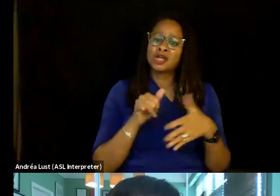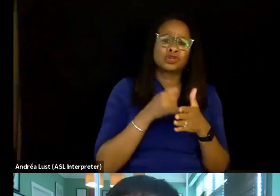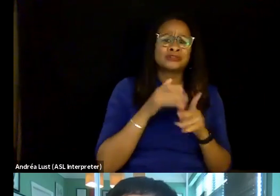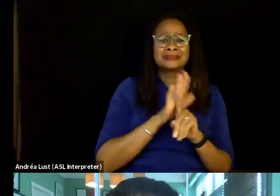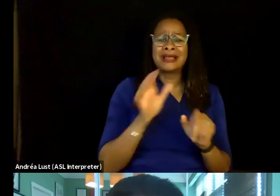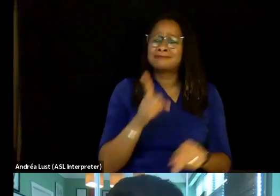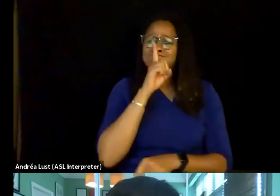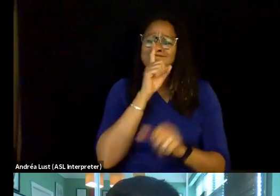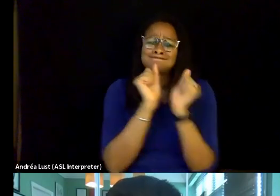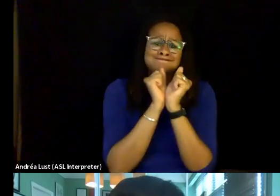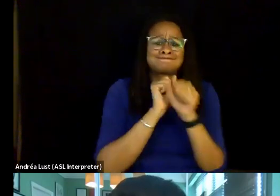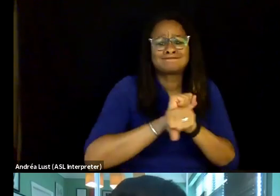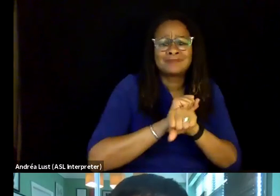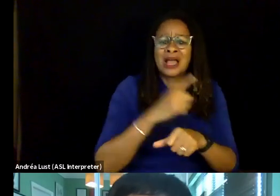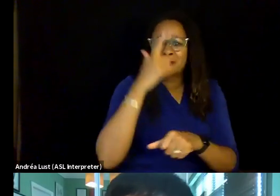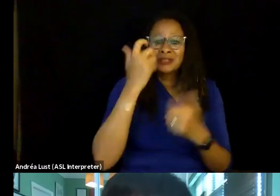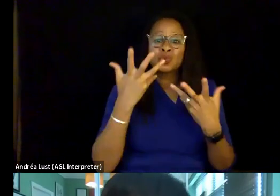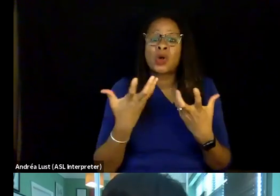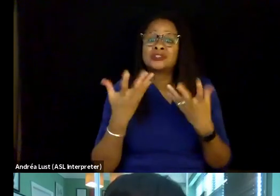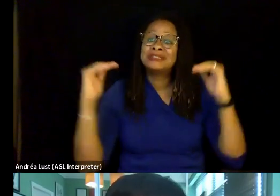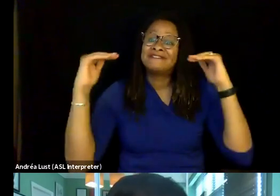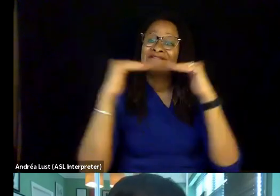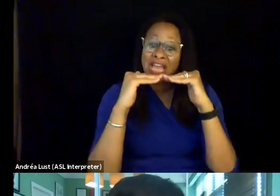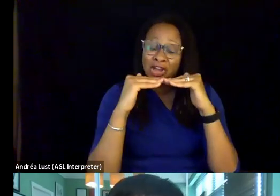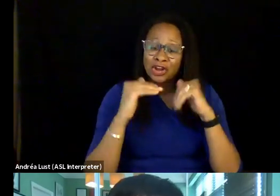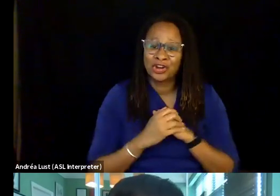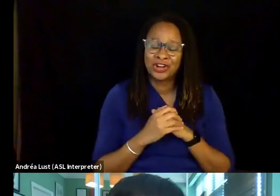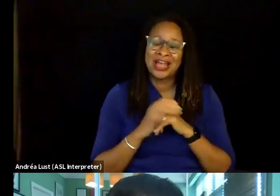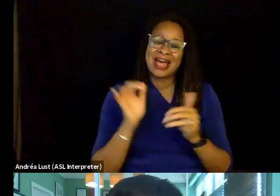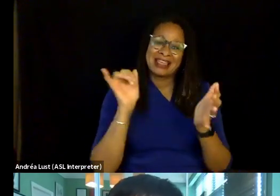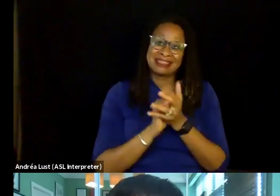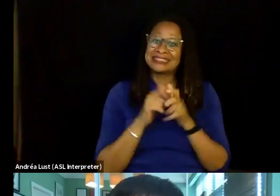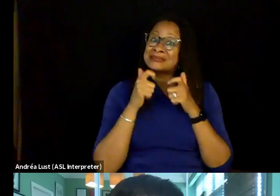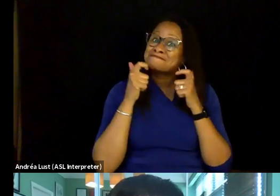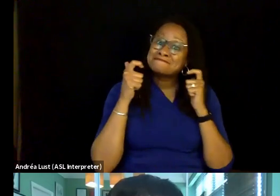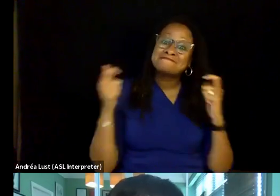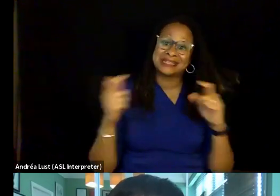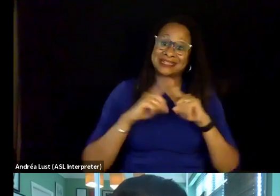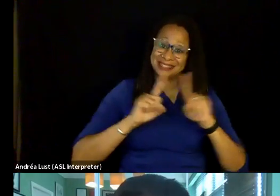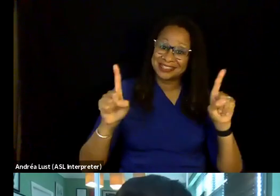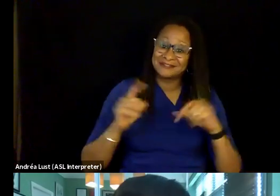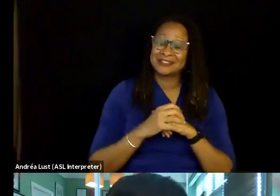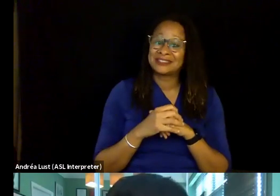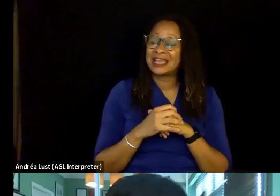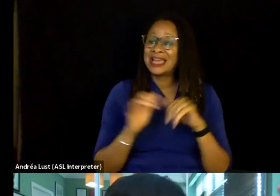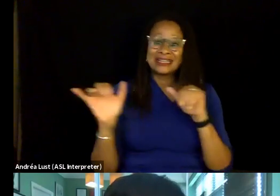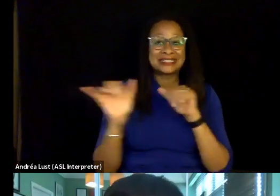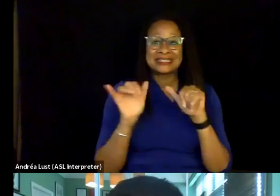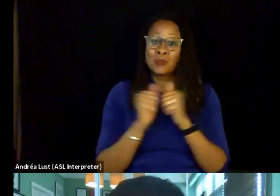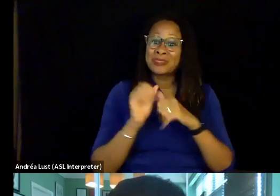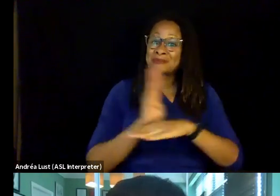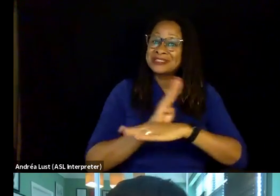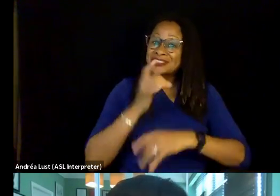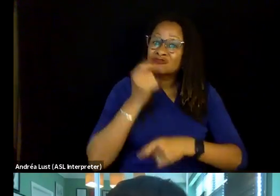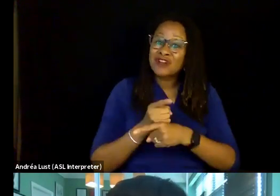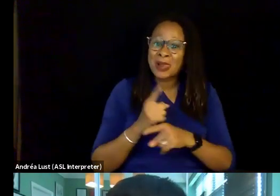ourselves because we want to be fair. I think that's a big, big difference. It's the same with business, right?